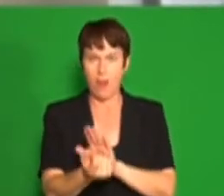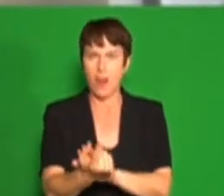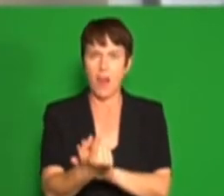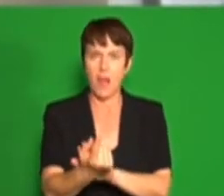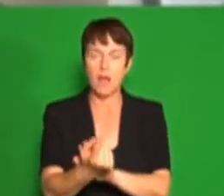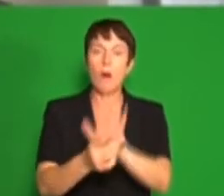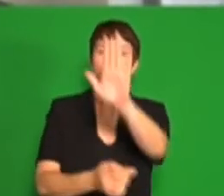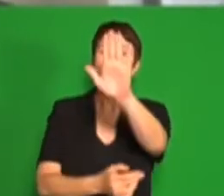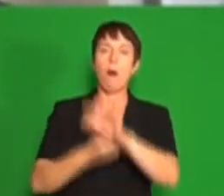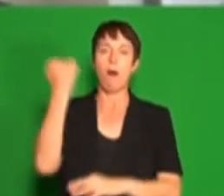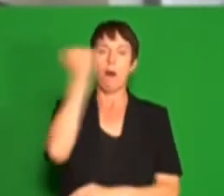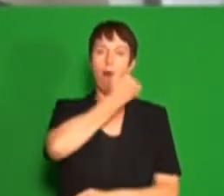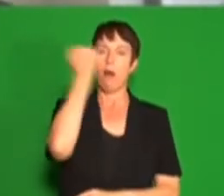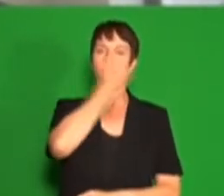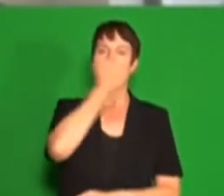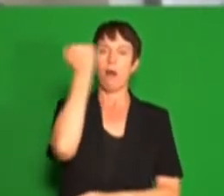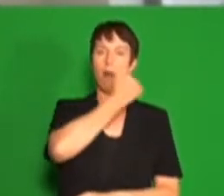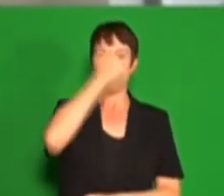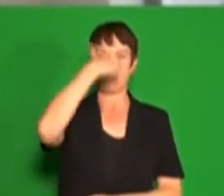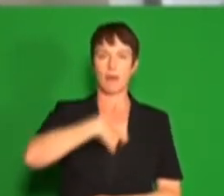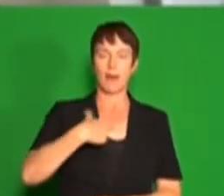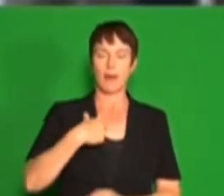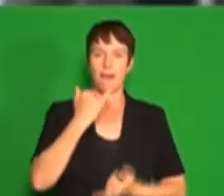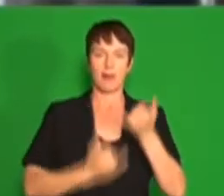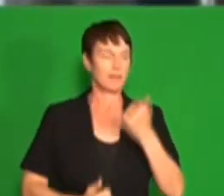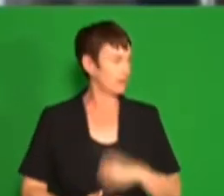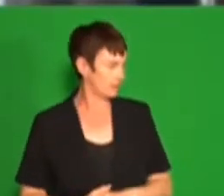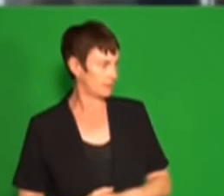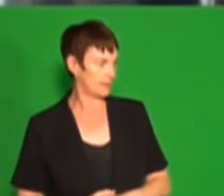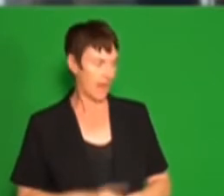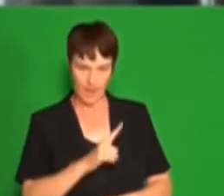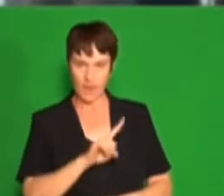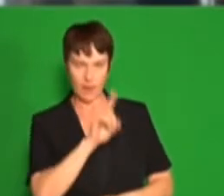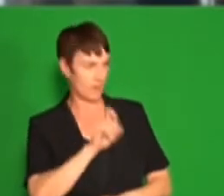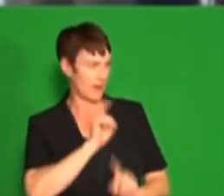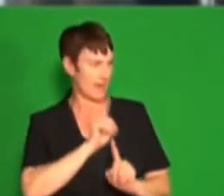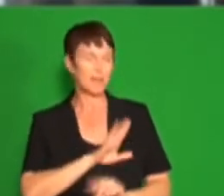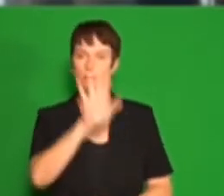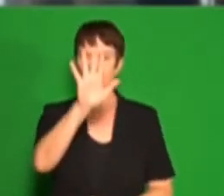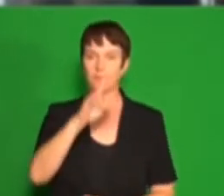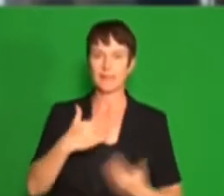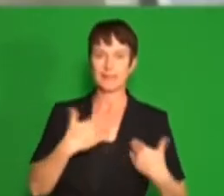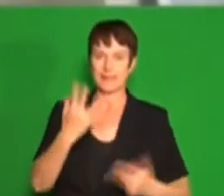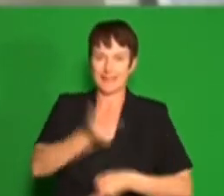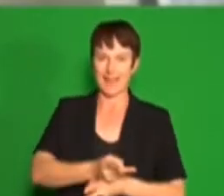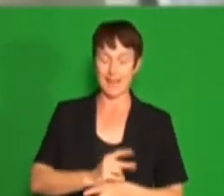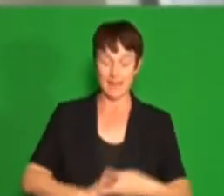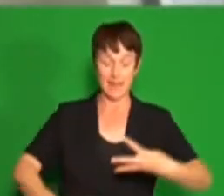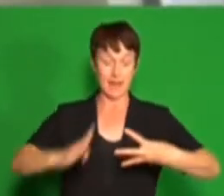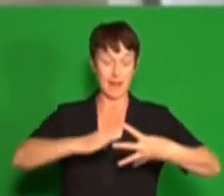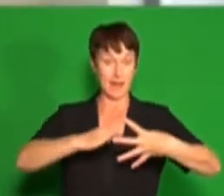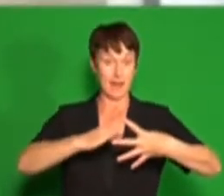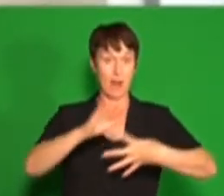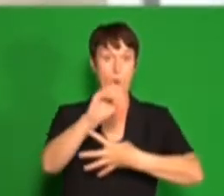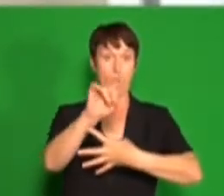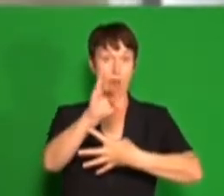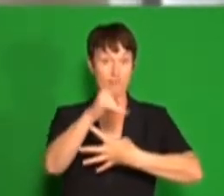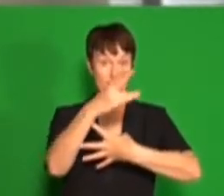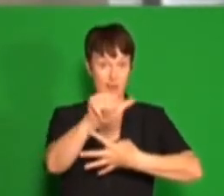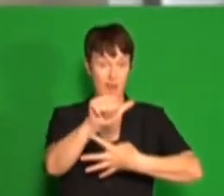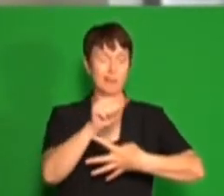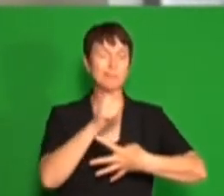sorry, my apologies, Governor. The question. Yes, I'll start again. The question from Olivia was, what are the risks